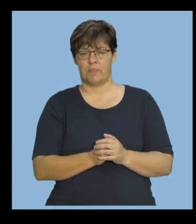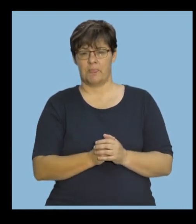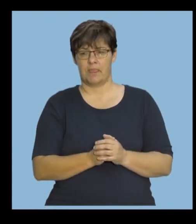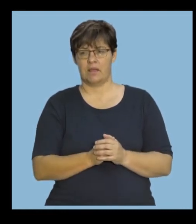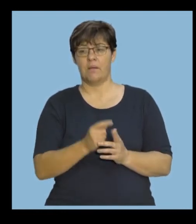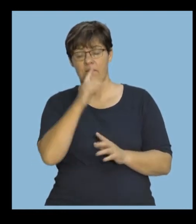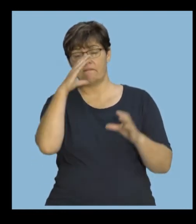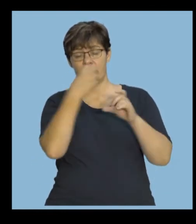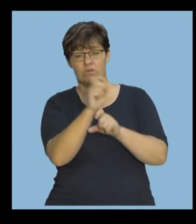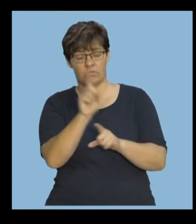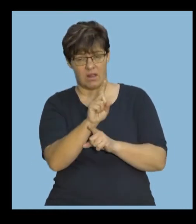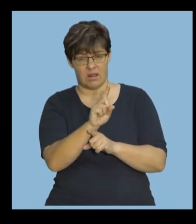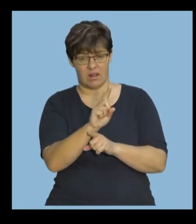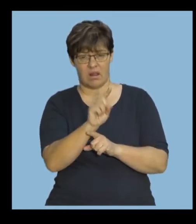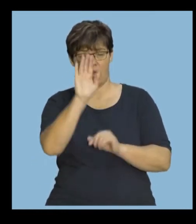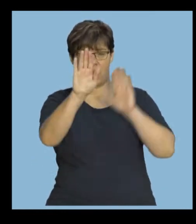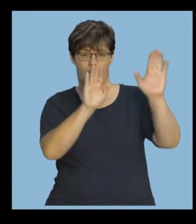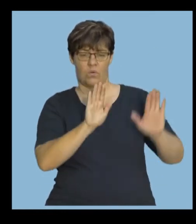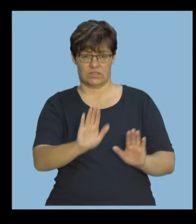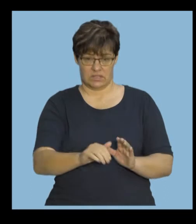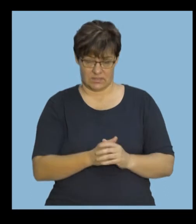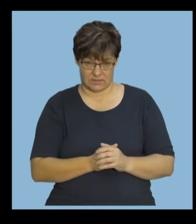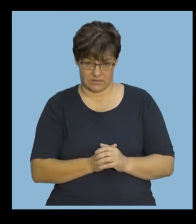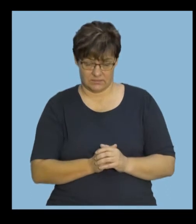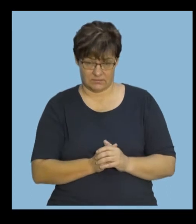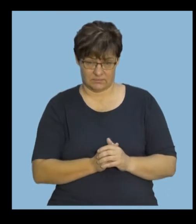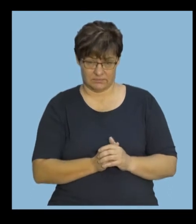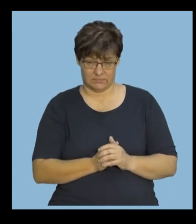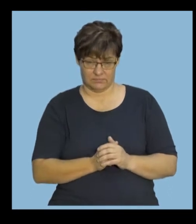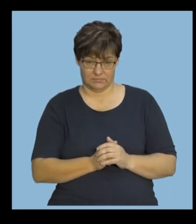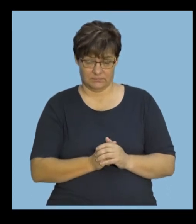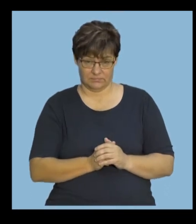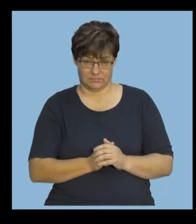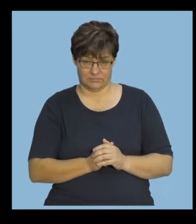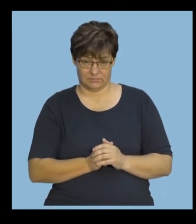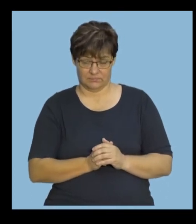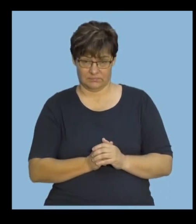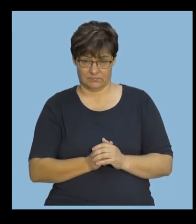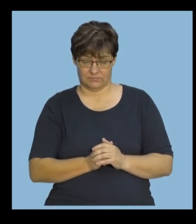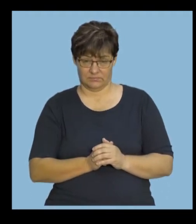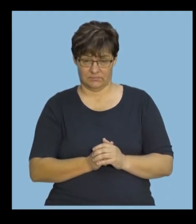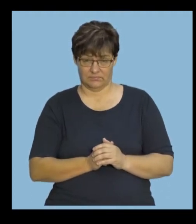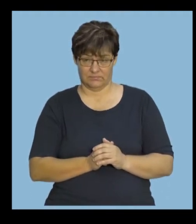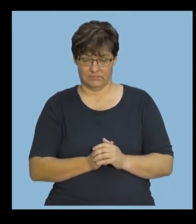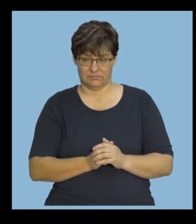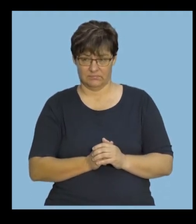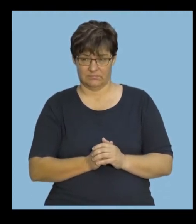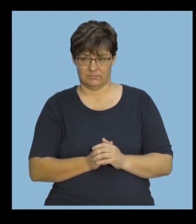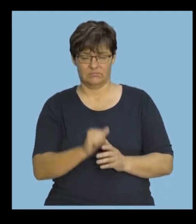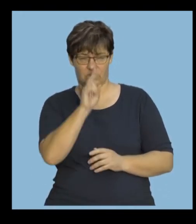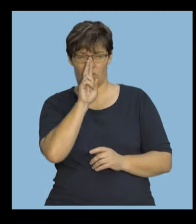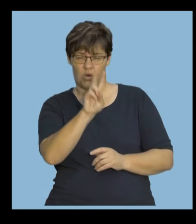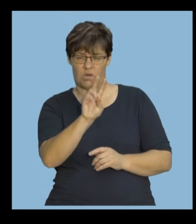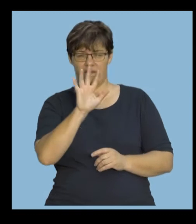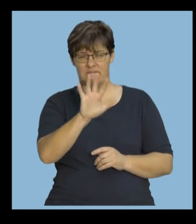focuses mainly with our quartiles. Okay. So 5-number summary. Now we're